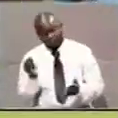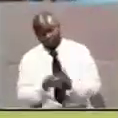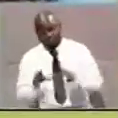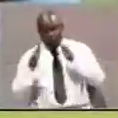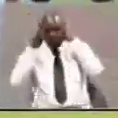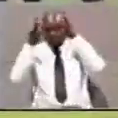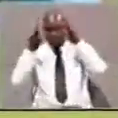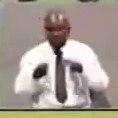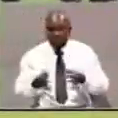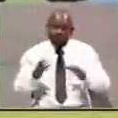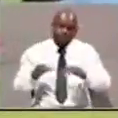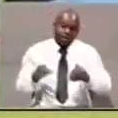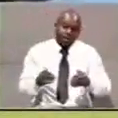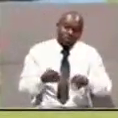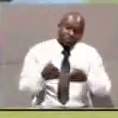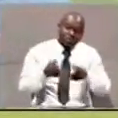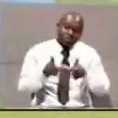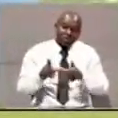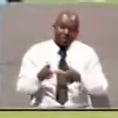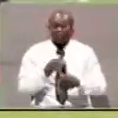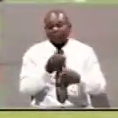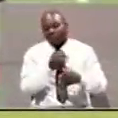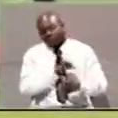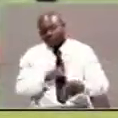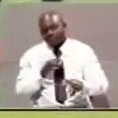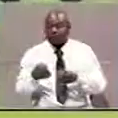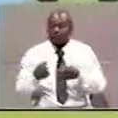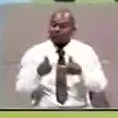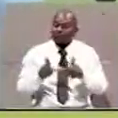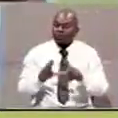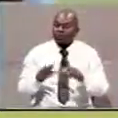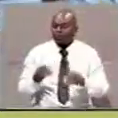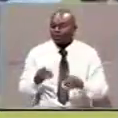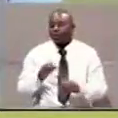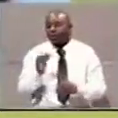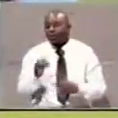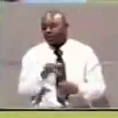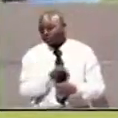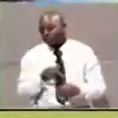their fate, which is most likely denial of a license. However, those clubs that will have been denied a